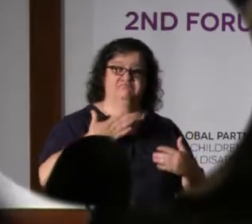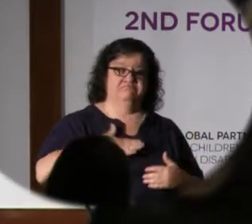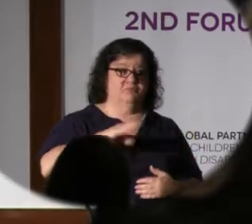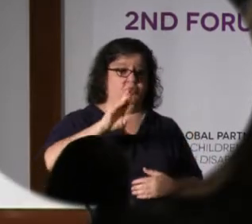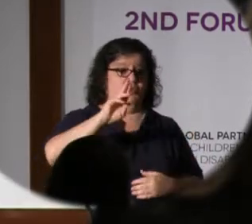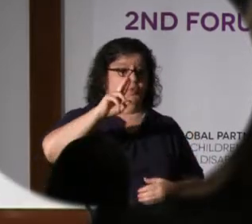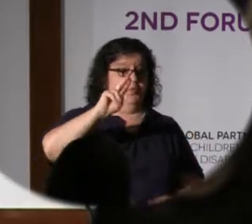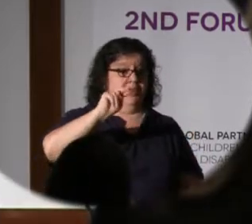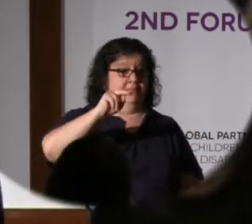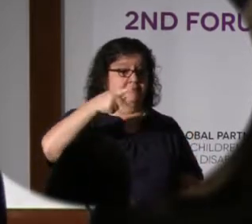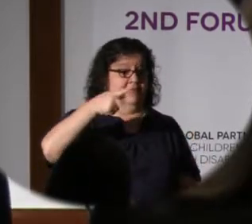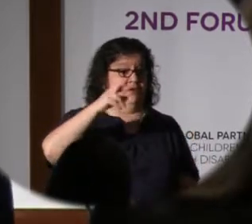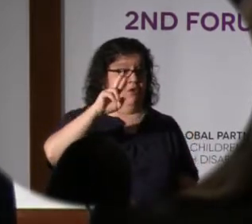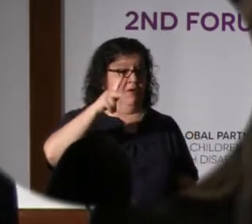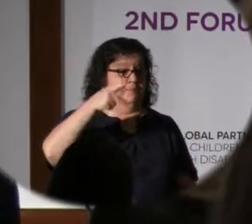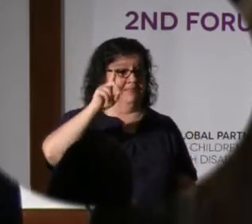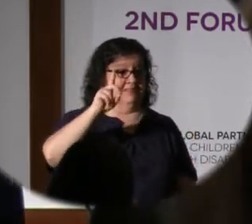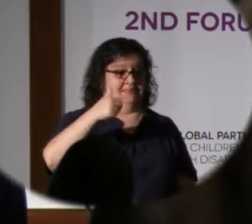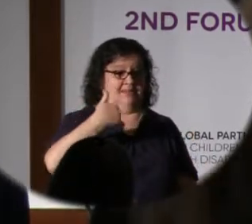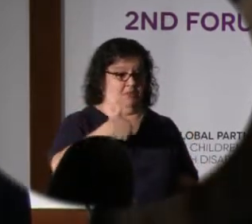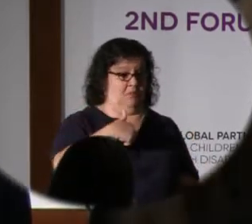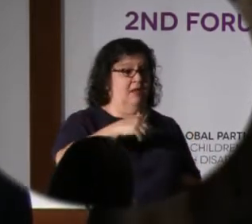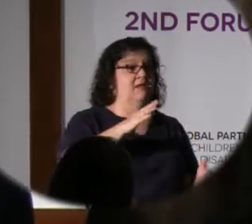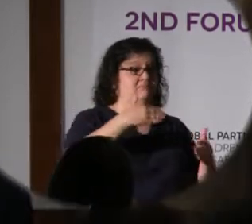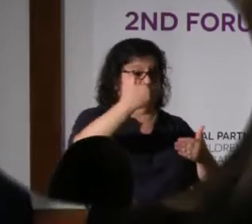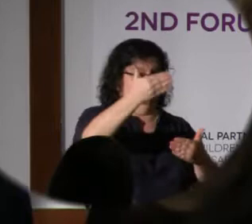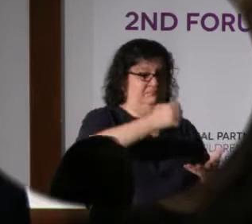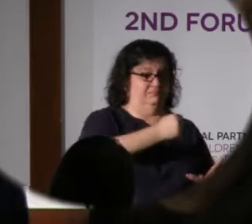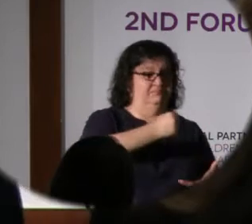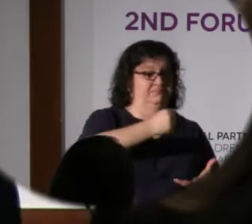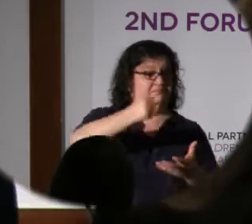the total contribution of Finland this year to well over $2 million.